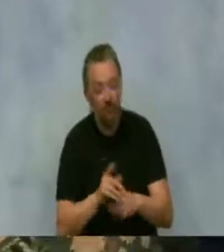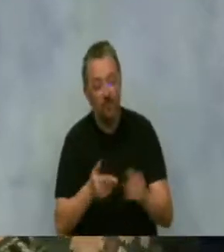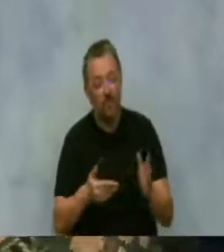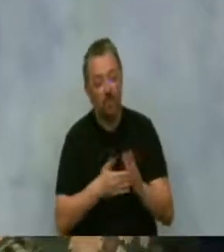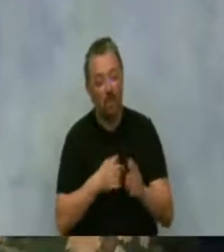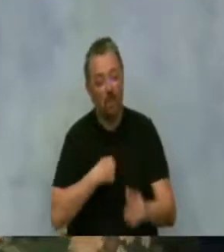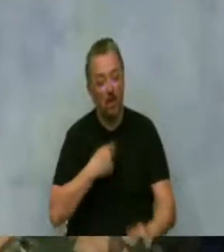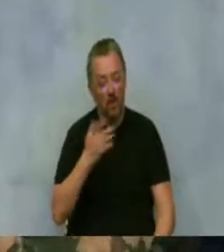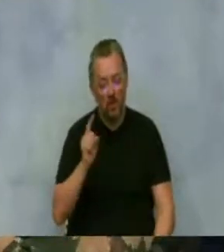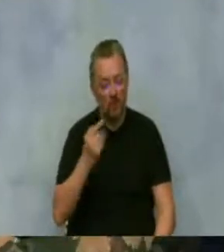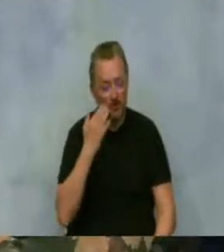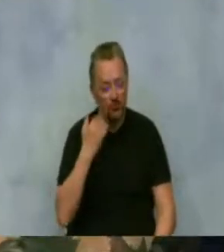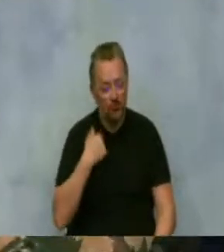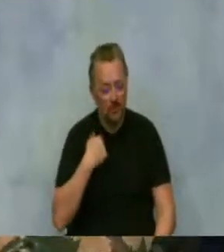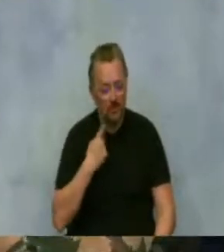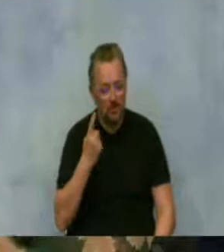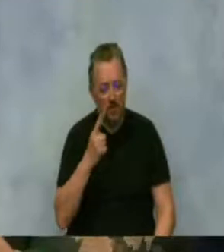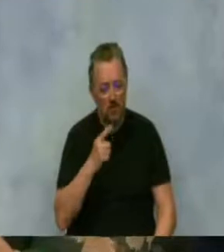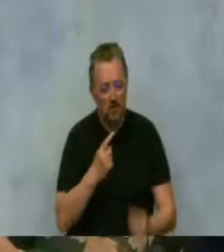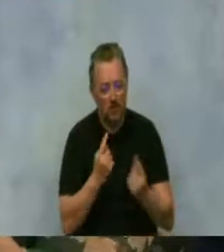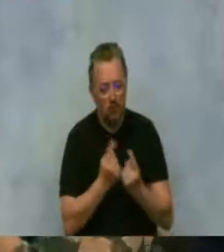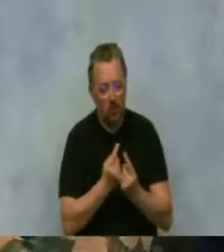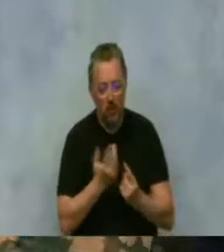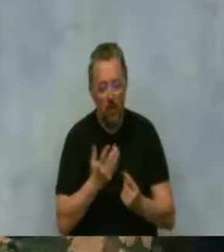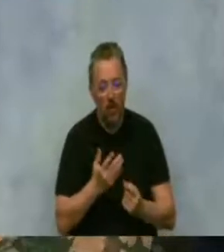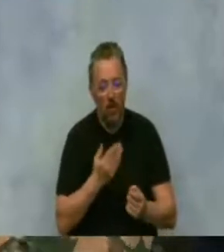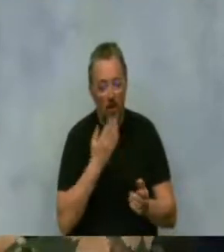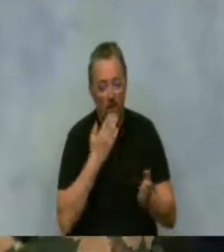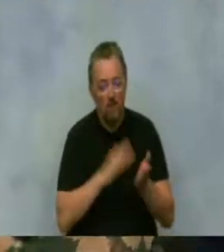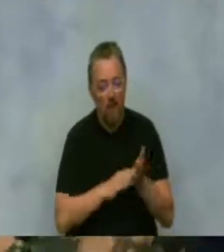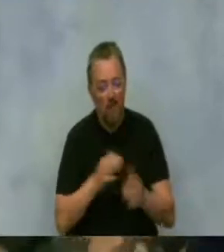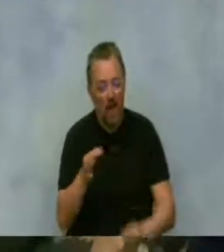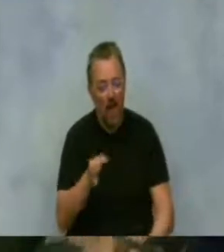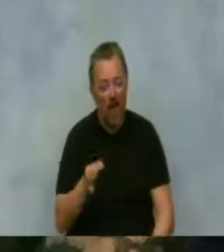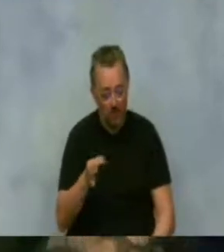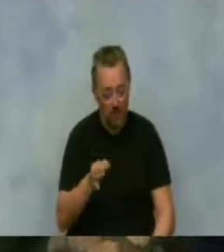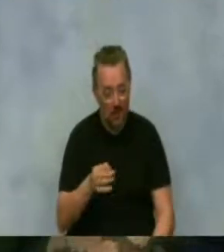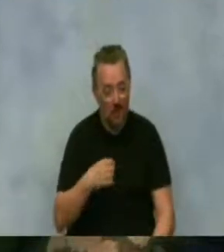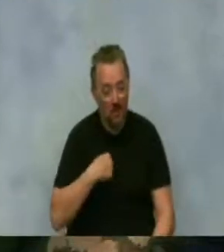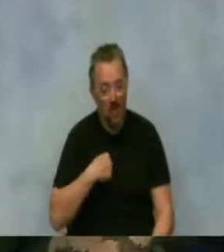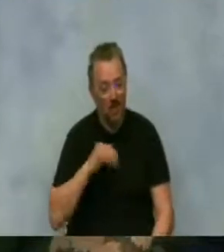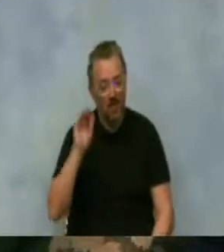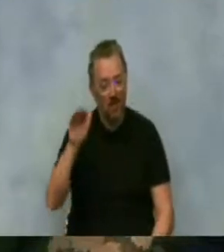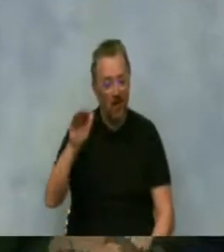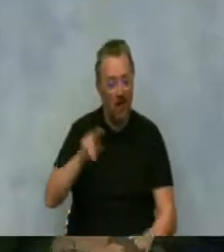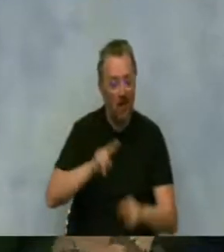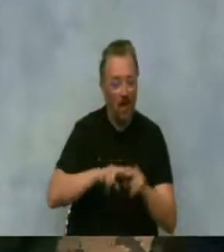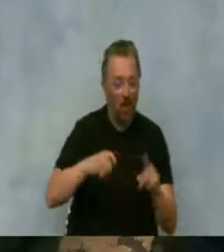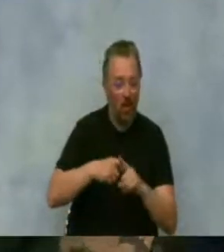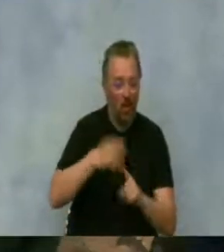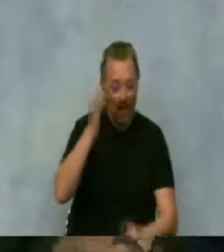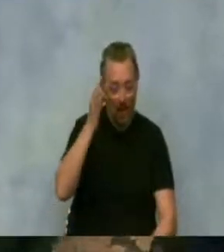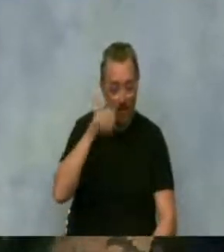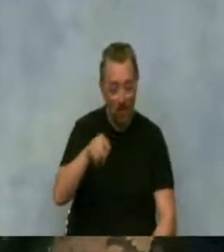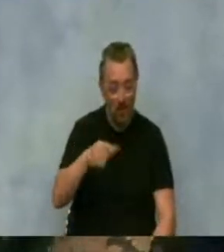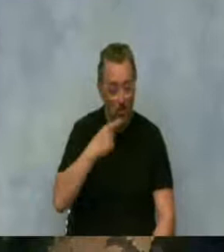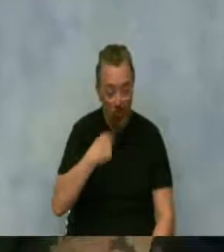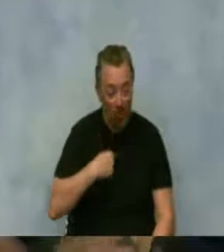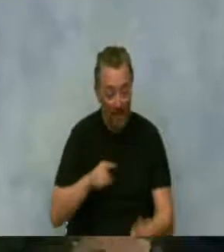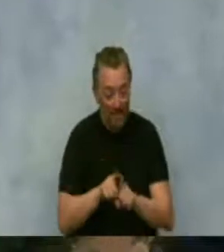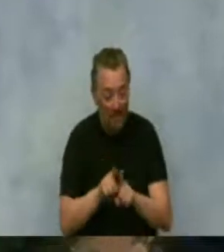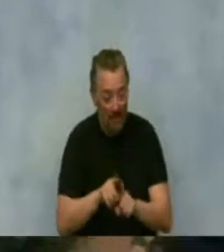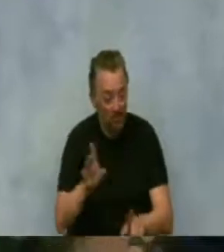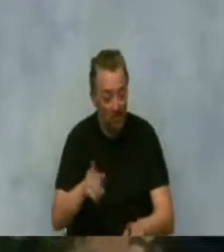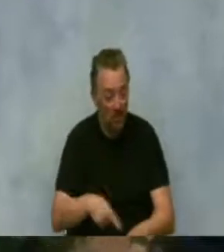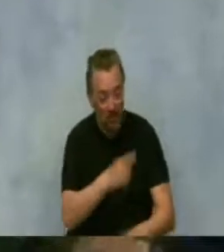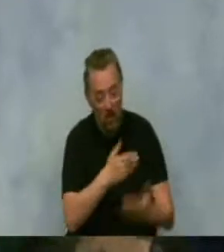one recently, a property in Burnt Island, and when I approached Falkirk Council, they told me the same thing, go and put